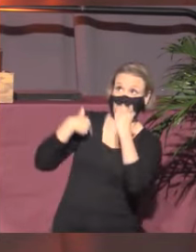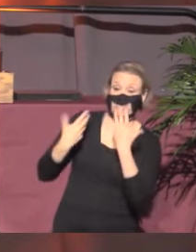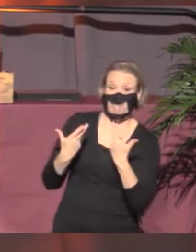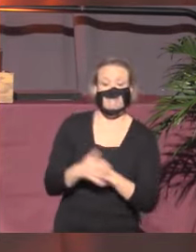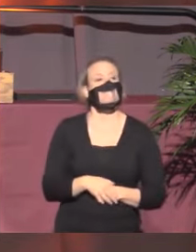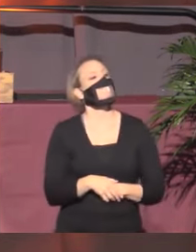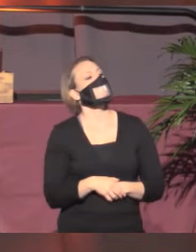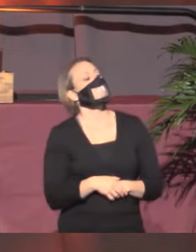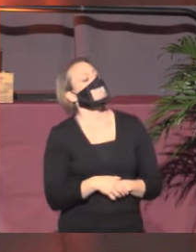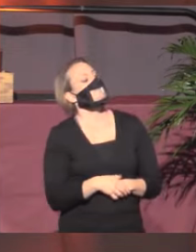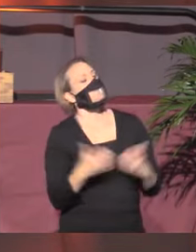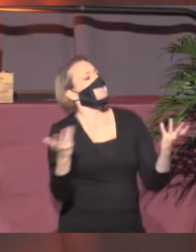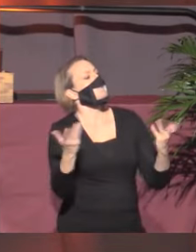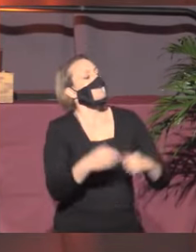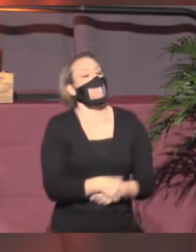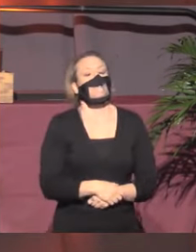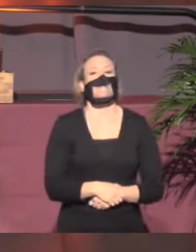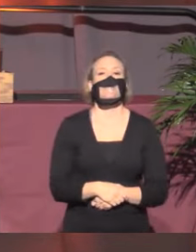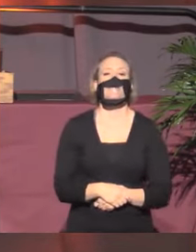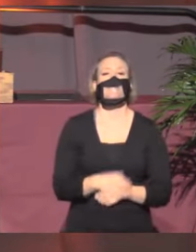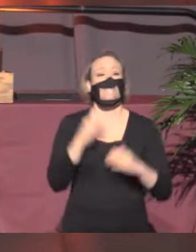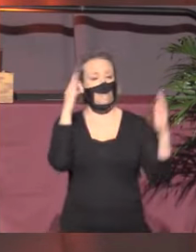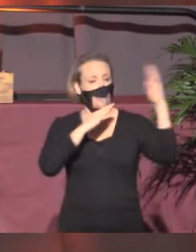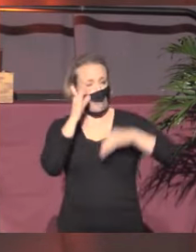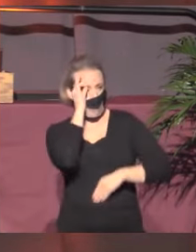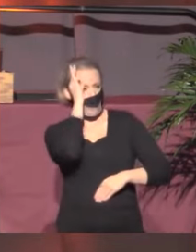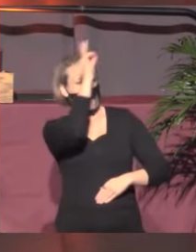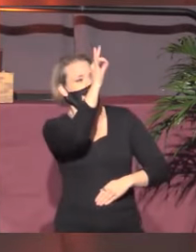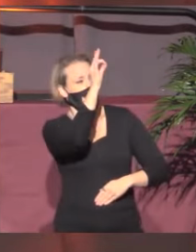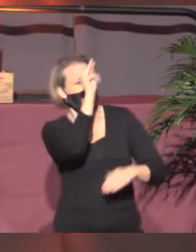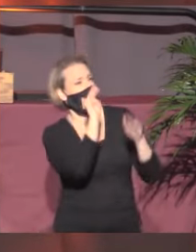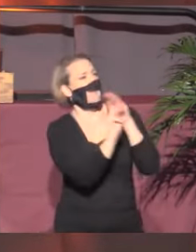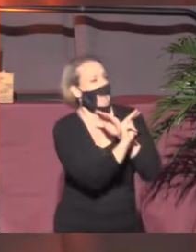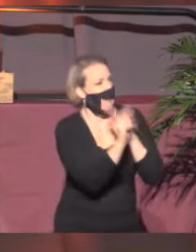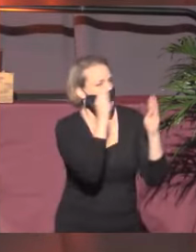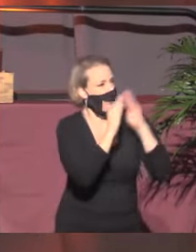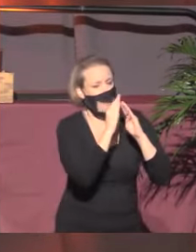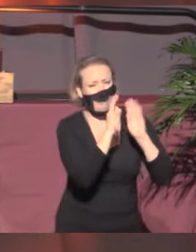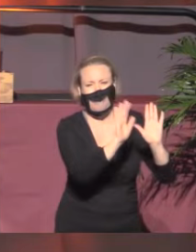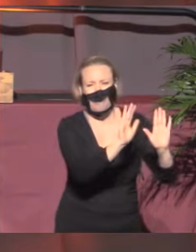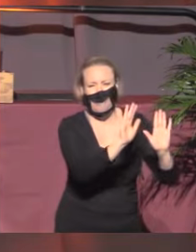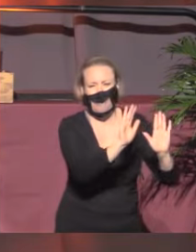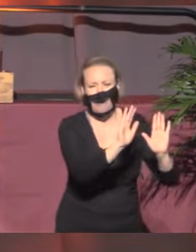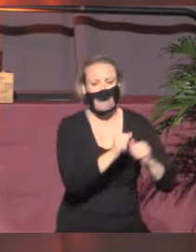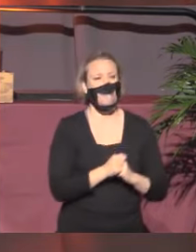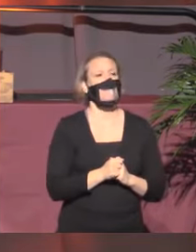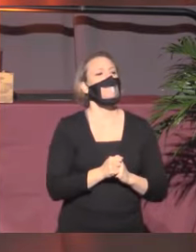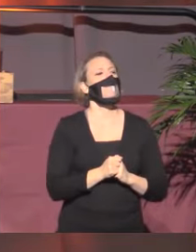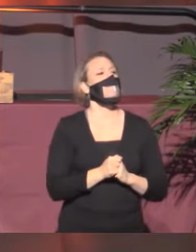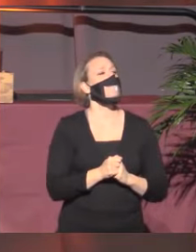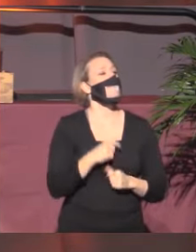We need to spend less time worried about the future and more time enjoying the